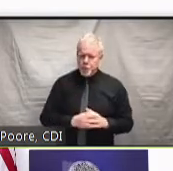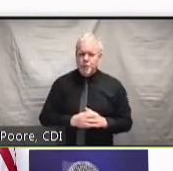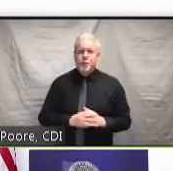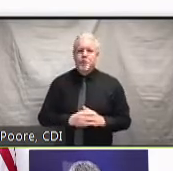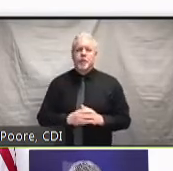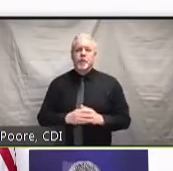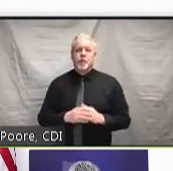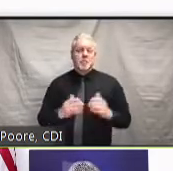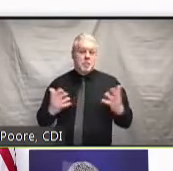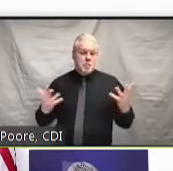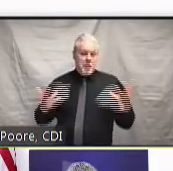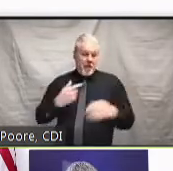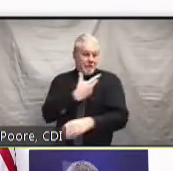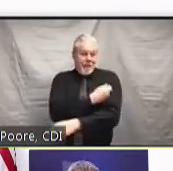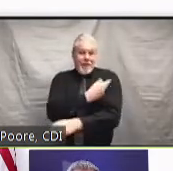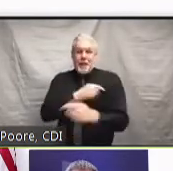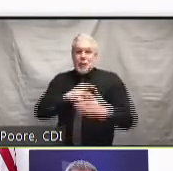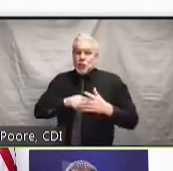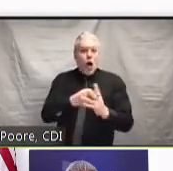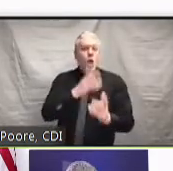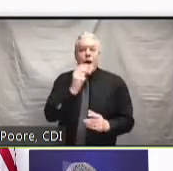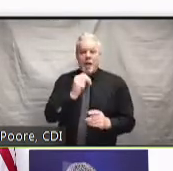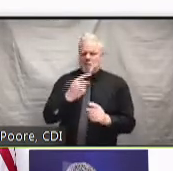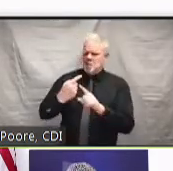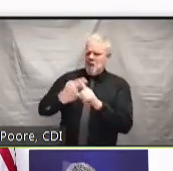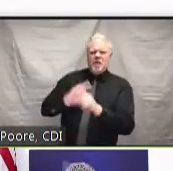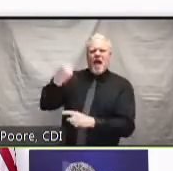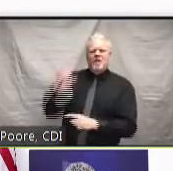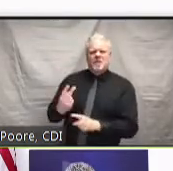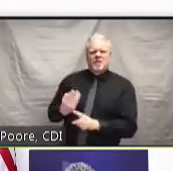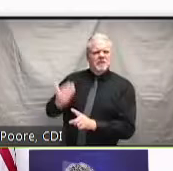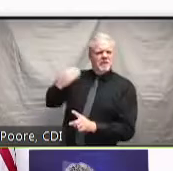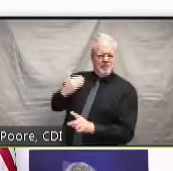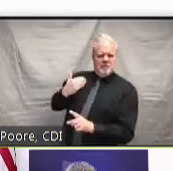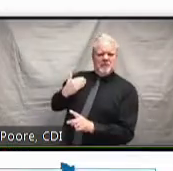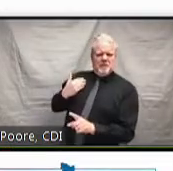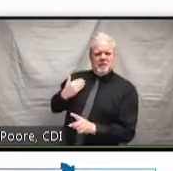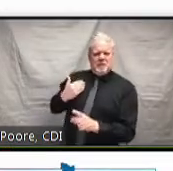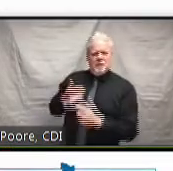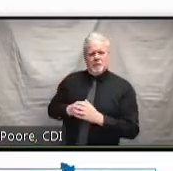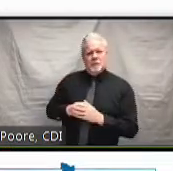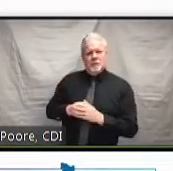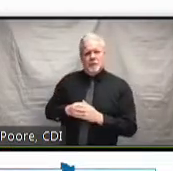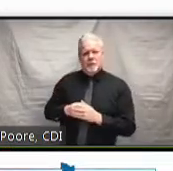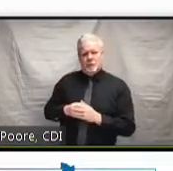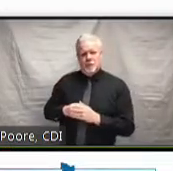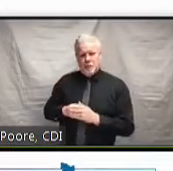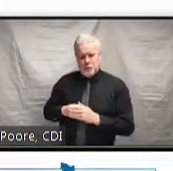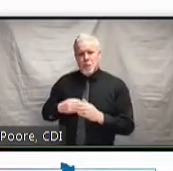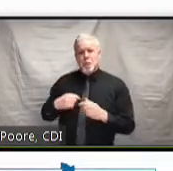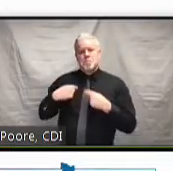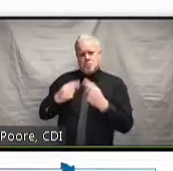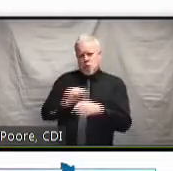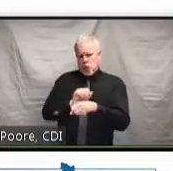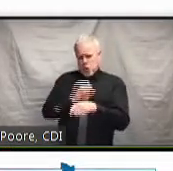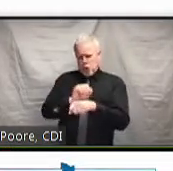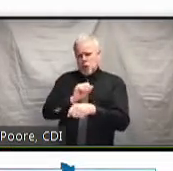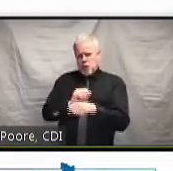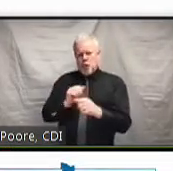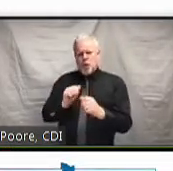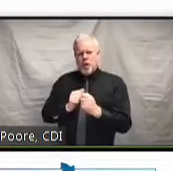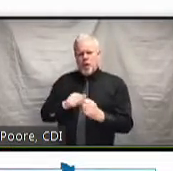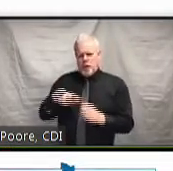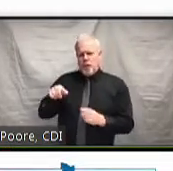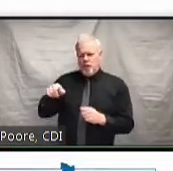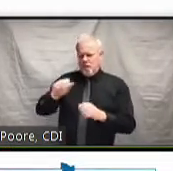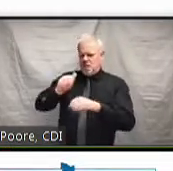the county-operated vaccination pod at the Rochester Riverside Convention Center. To date, 12,895 people have received